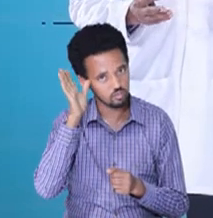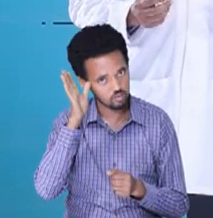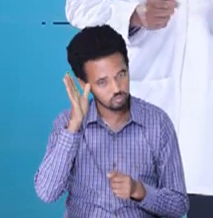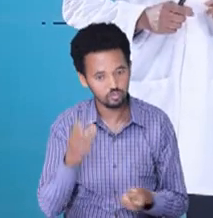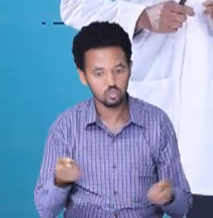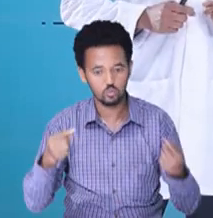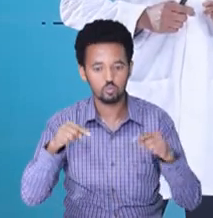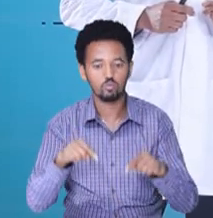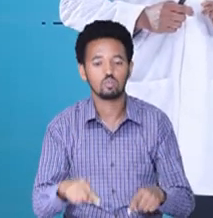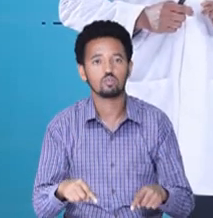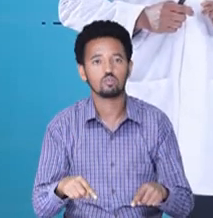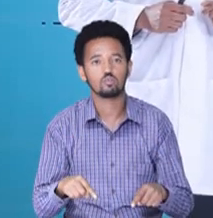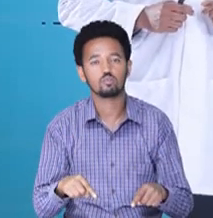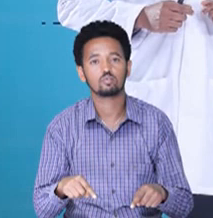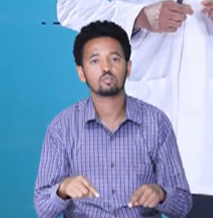Today,